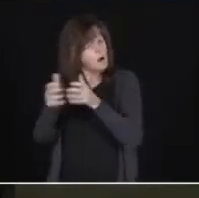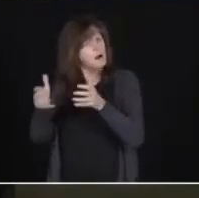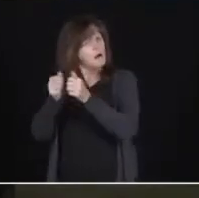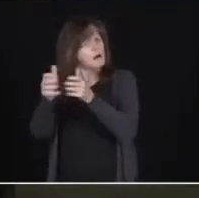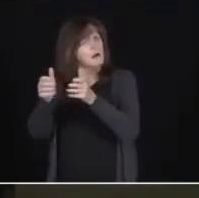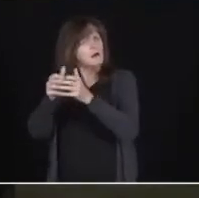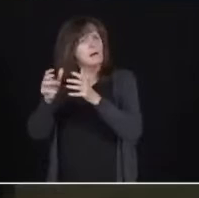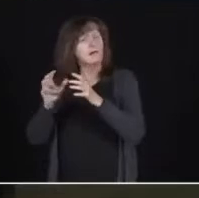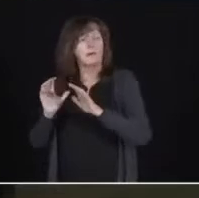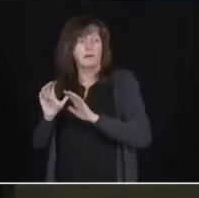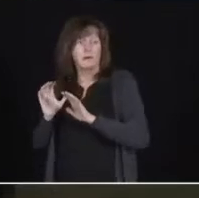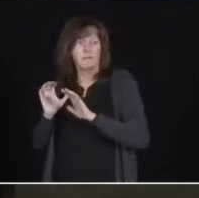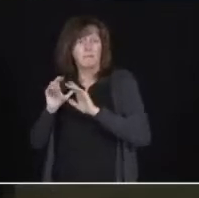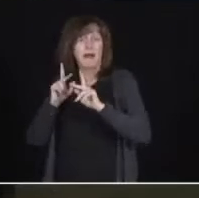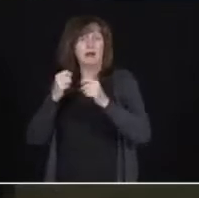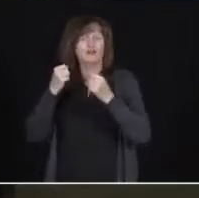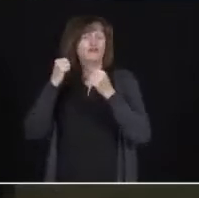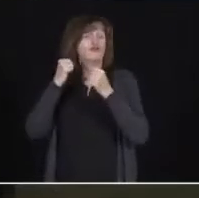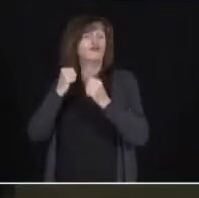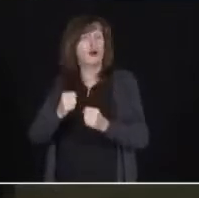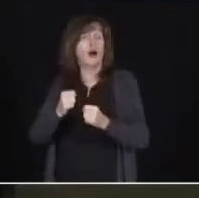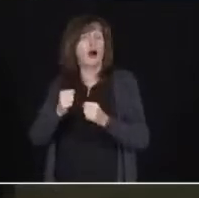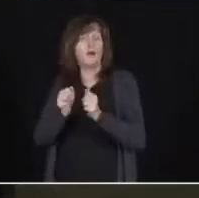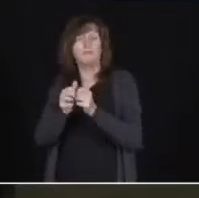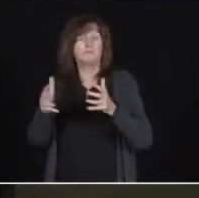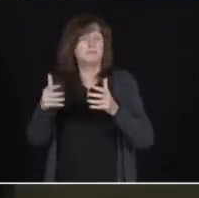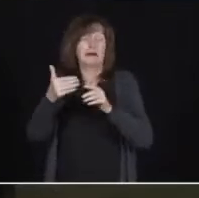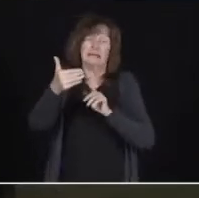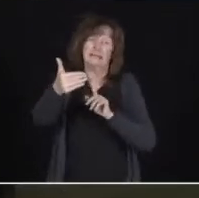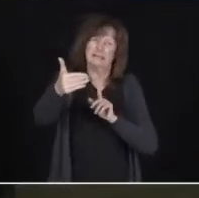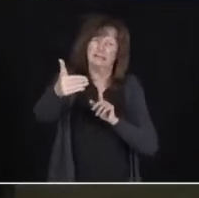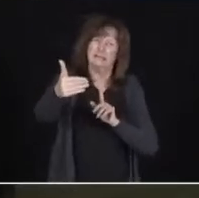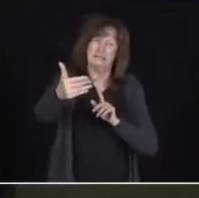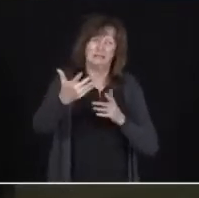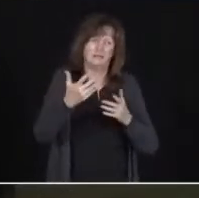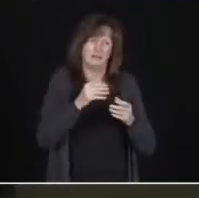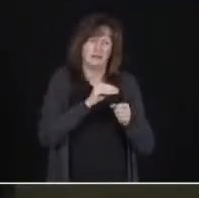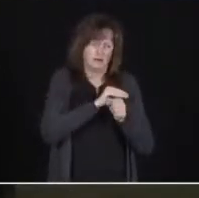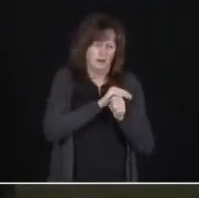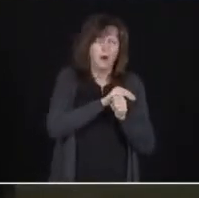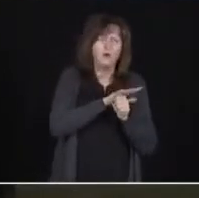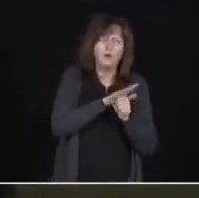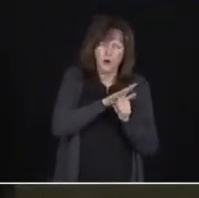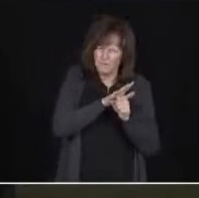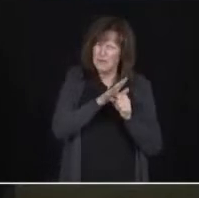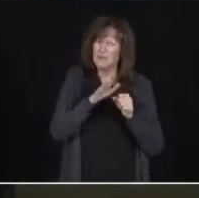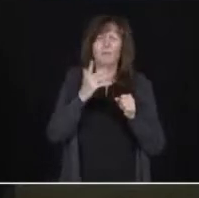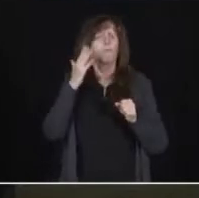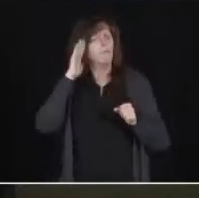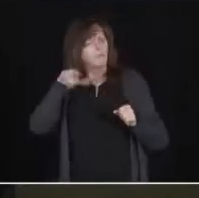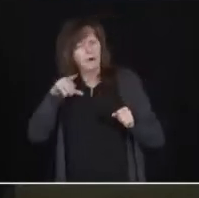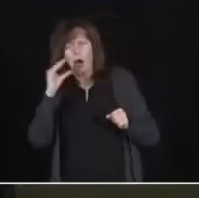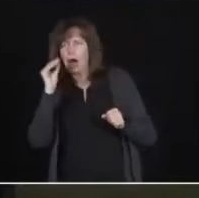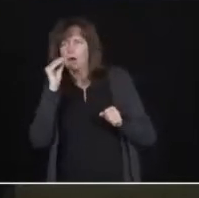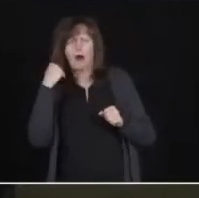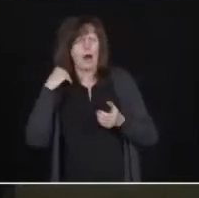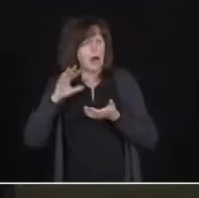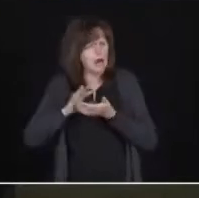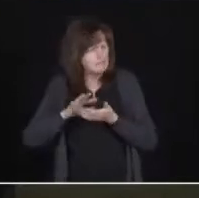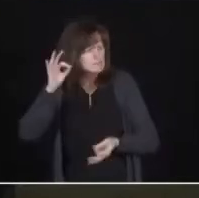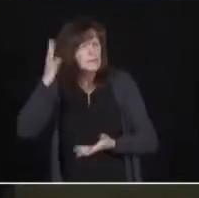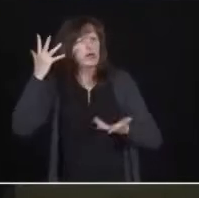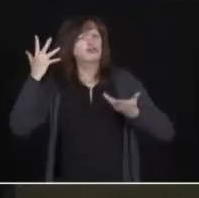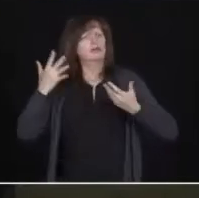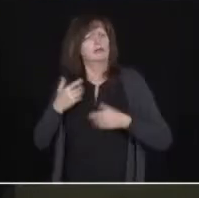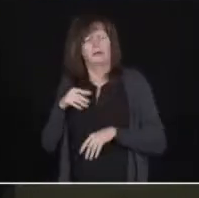this pandemic has revealed the Ontario spirit, and I couldn't agree more. People and businesses across this province have gone above